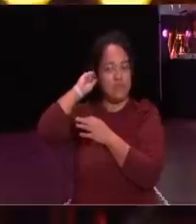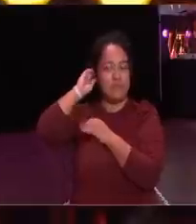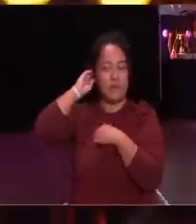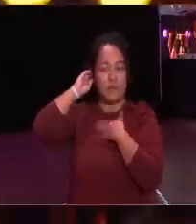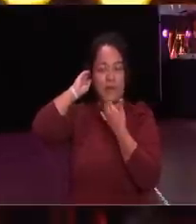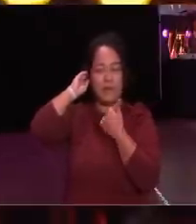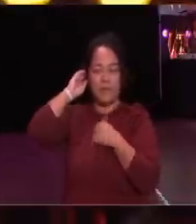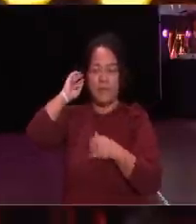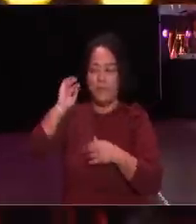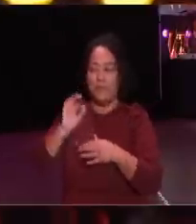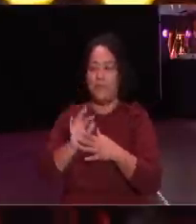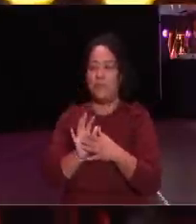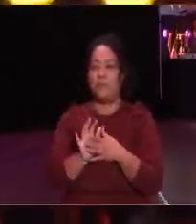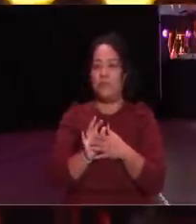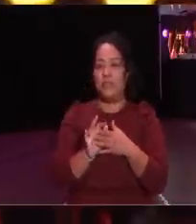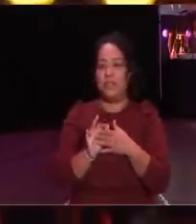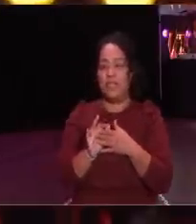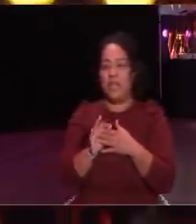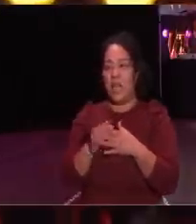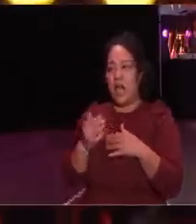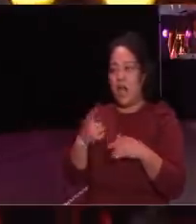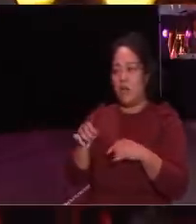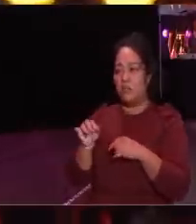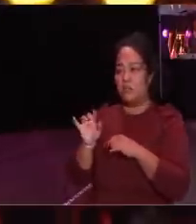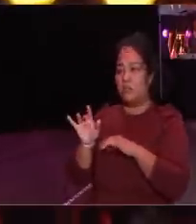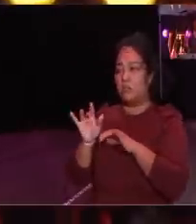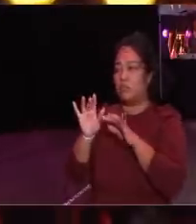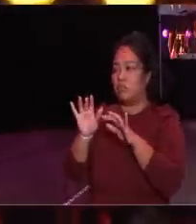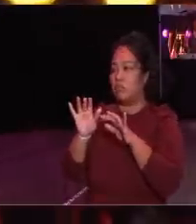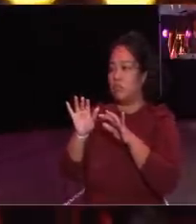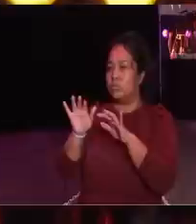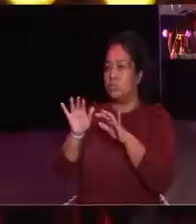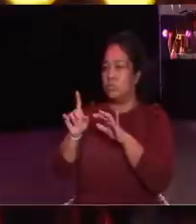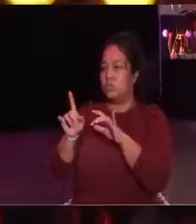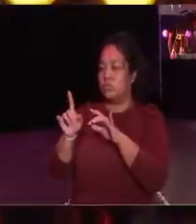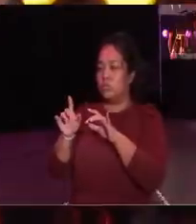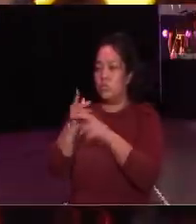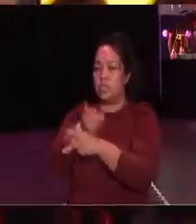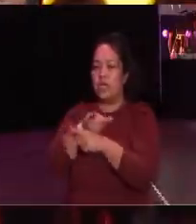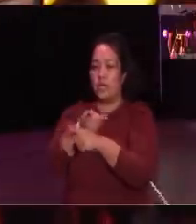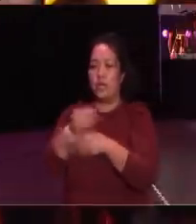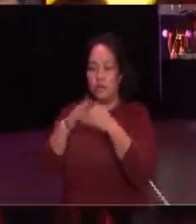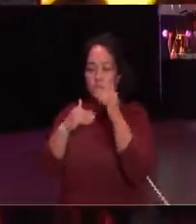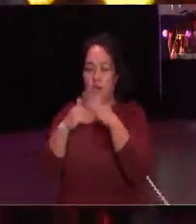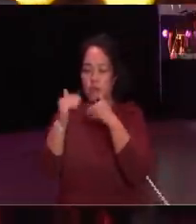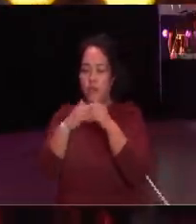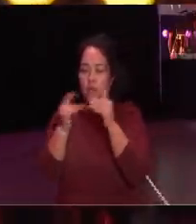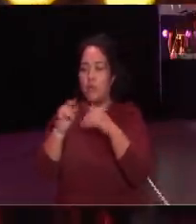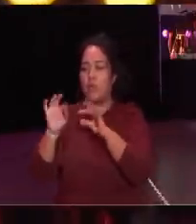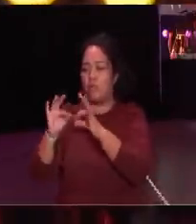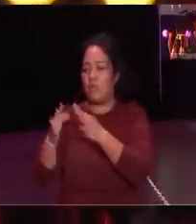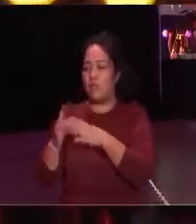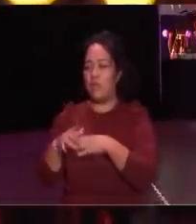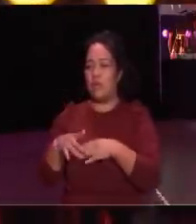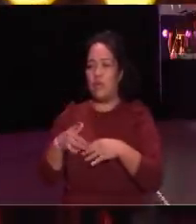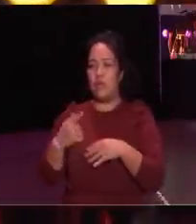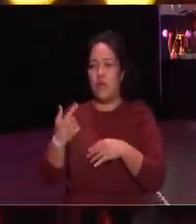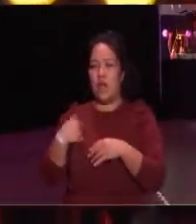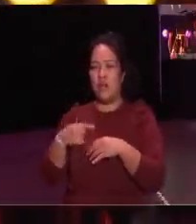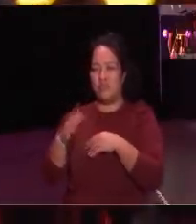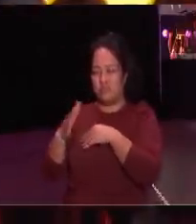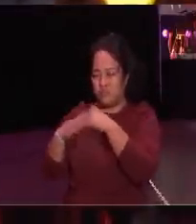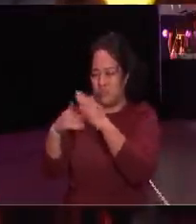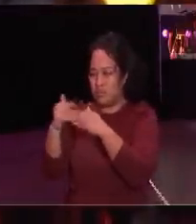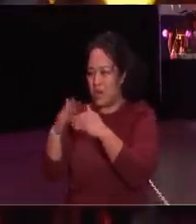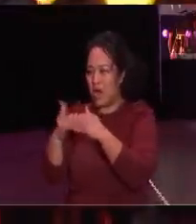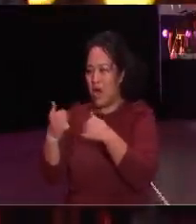estaba consolando, and estaba llorando. As I was consoling them, I was porque crying. Tenía un dolor en mi corazón. Because I had a pain in my heart. Y la viuda me